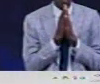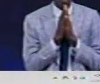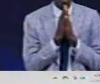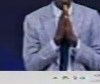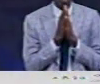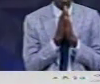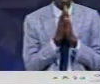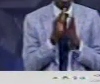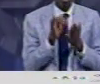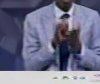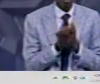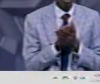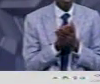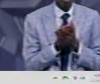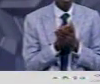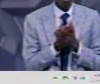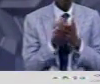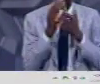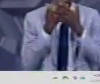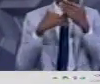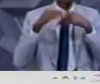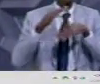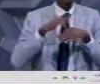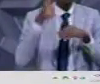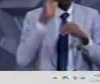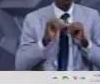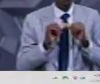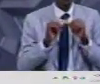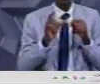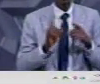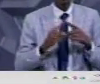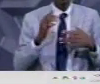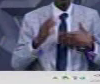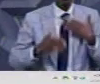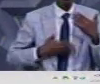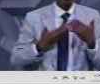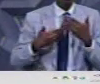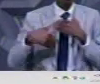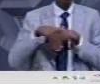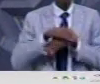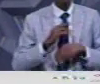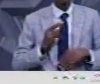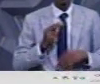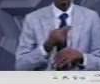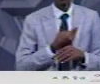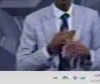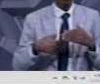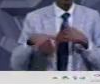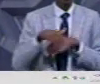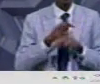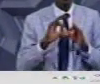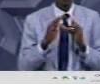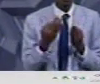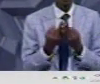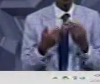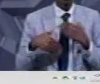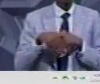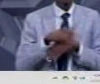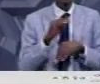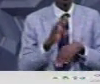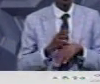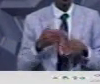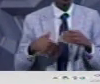over the family, over the church, over the leadership, over the nations. In Jesus' name,